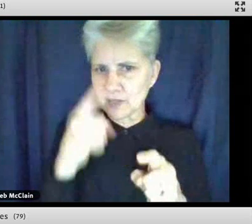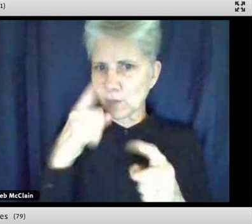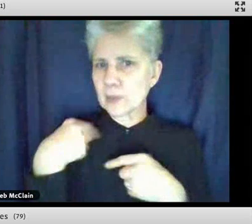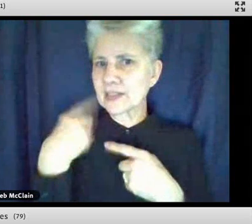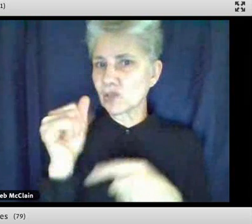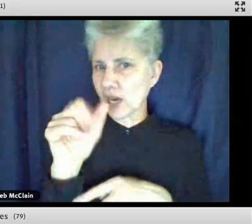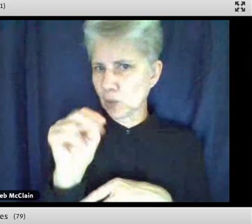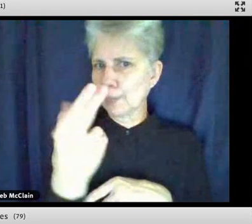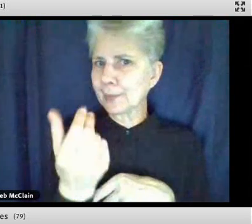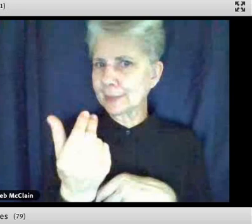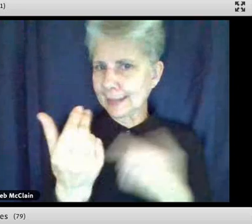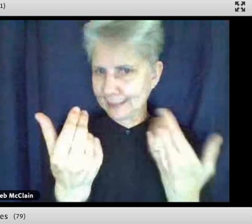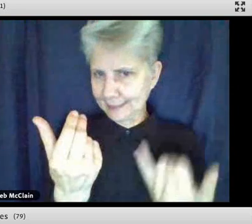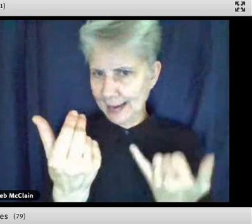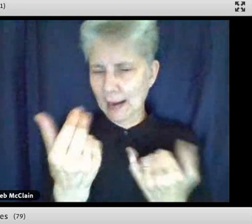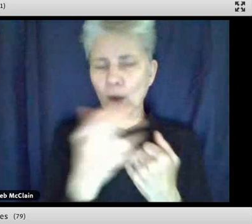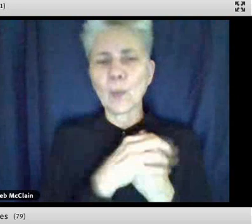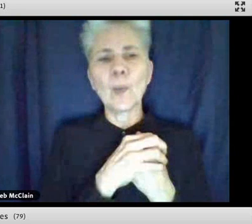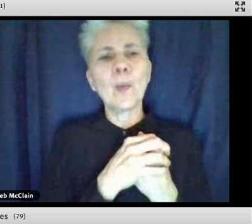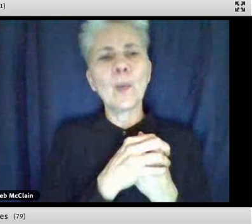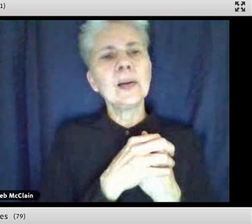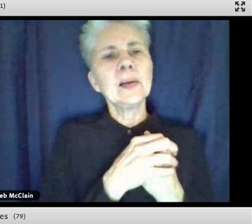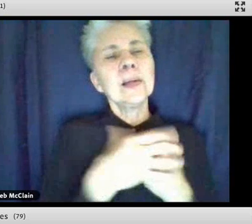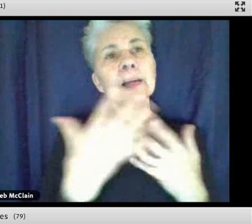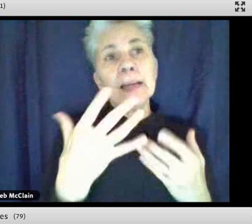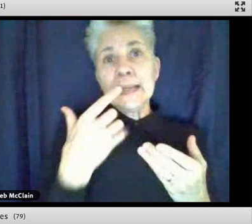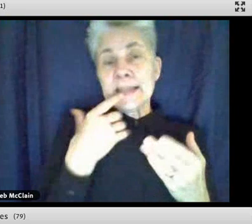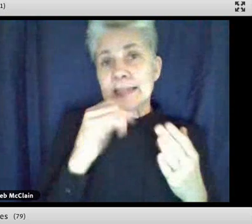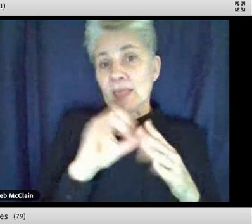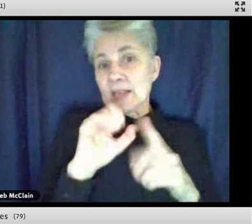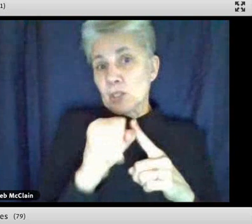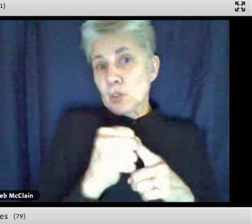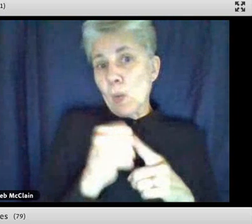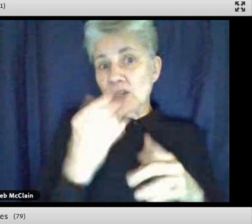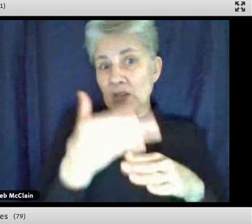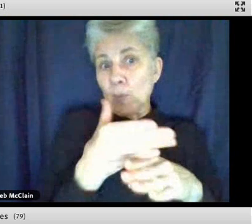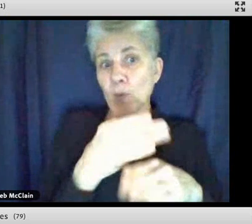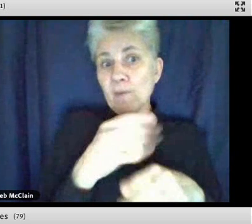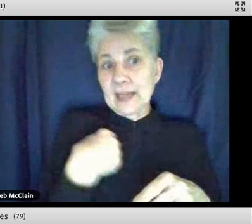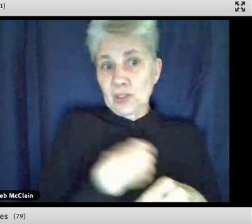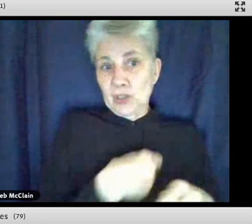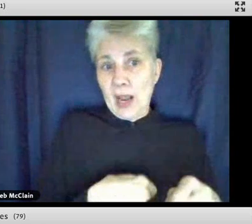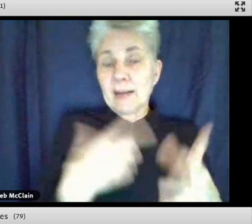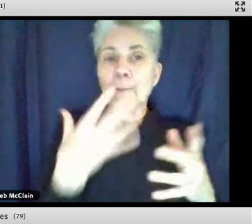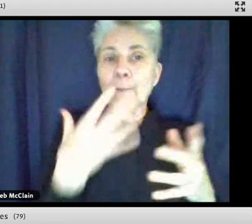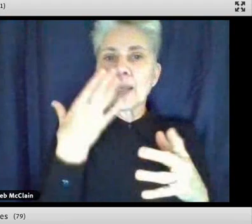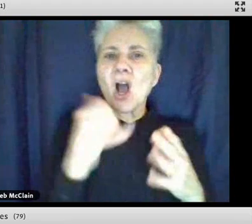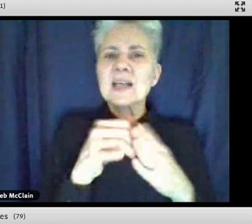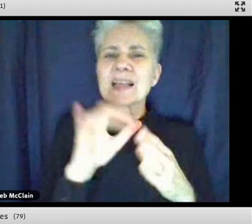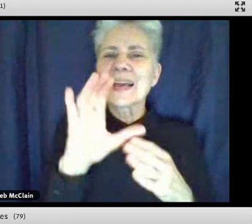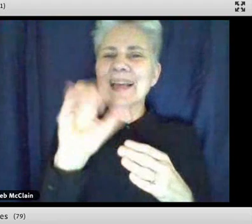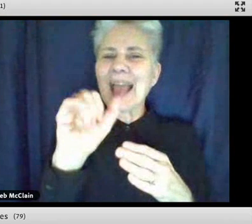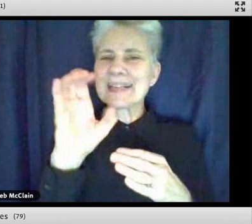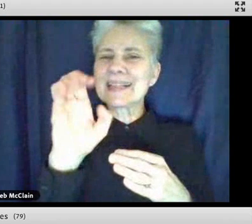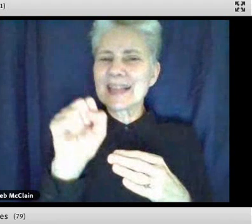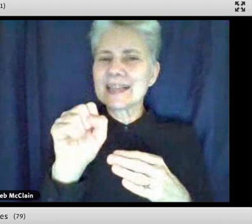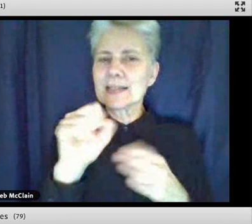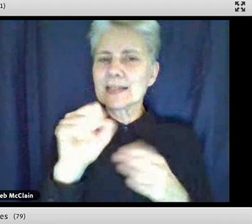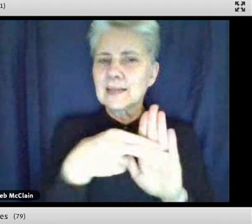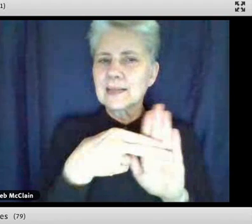January 13. They say the situation is improving in China because the cases diagnosed